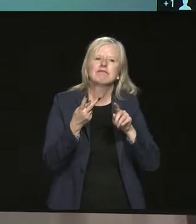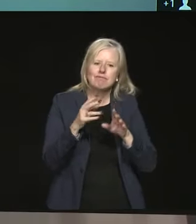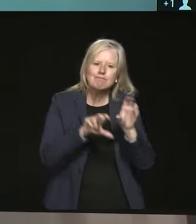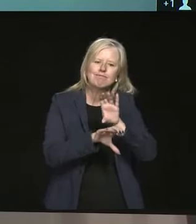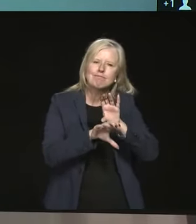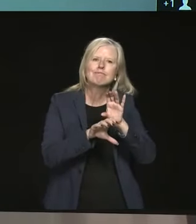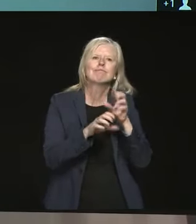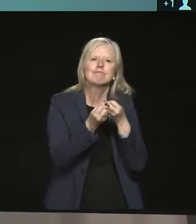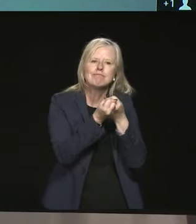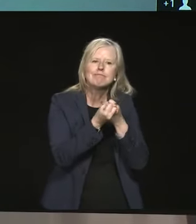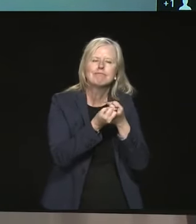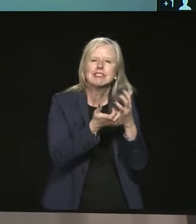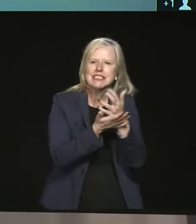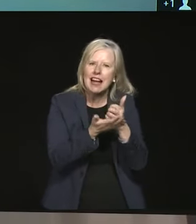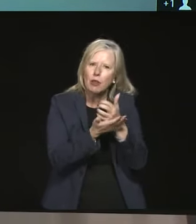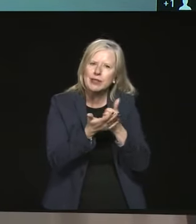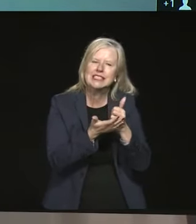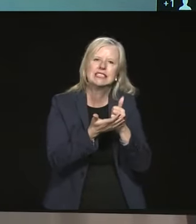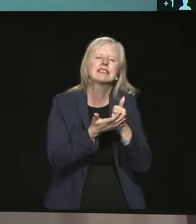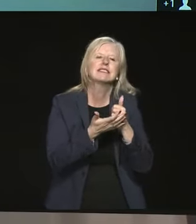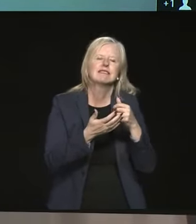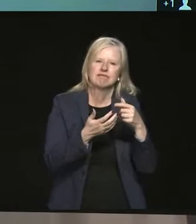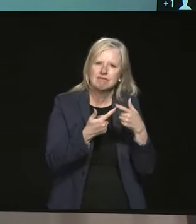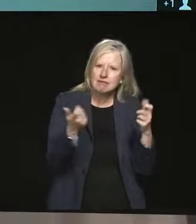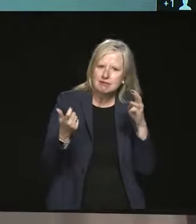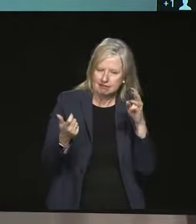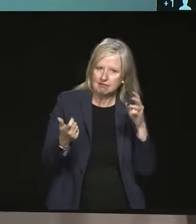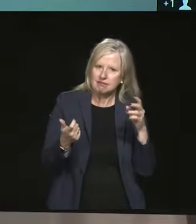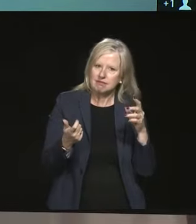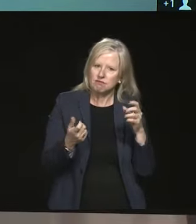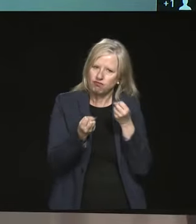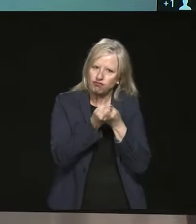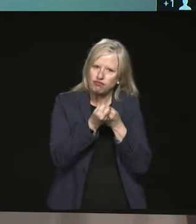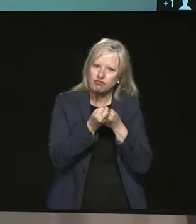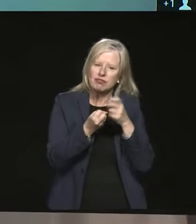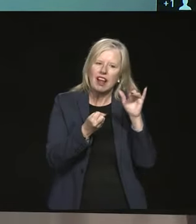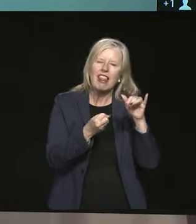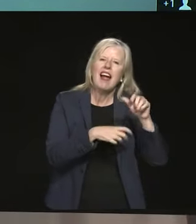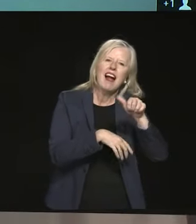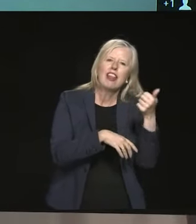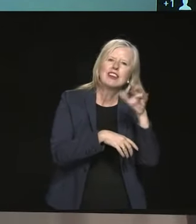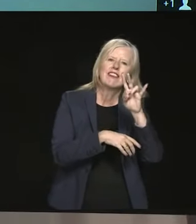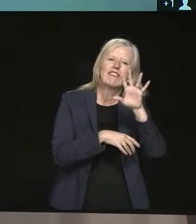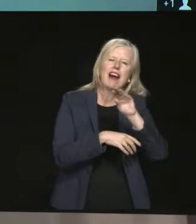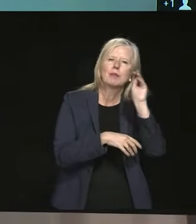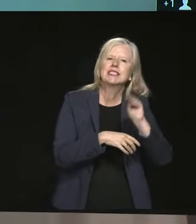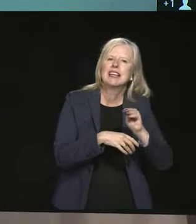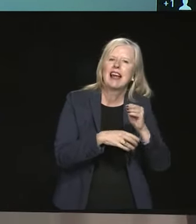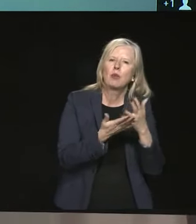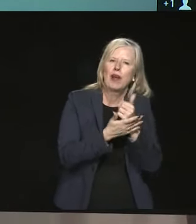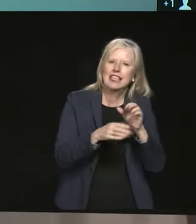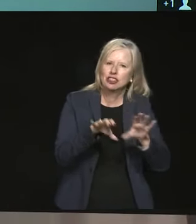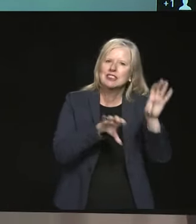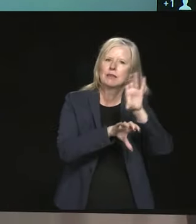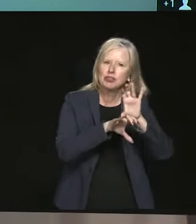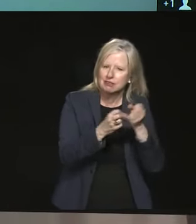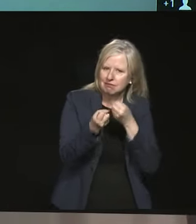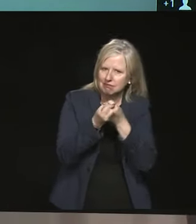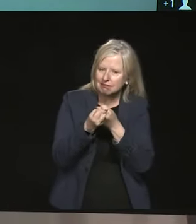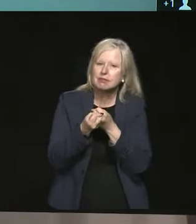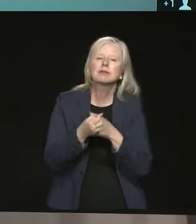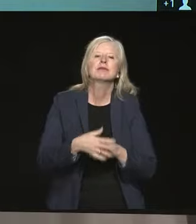wages to complement the 75% wage subsidy. Today's announcement to expand